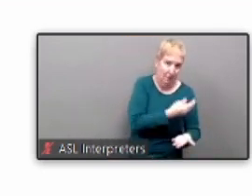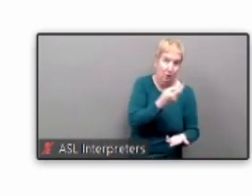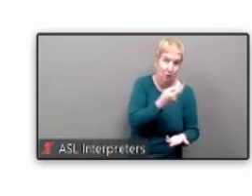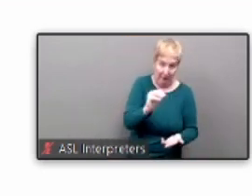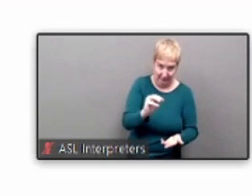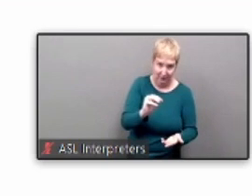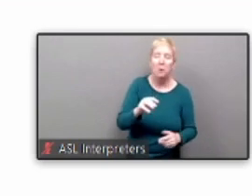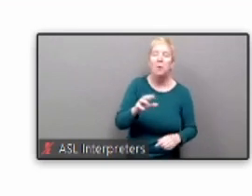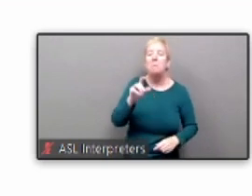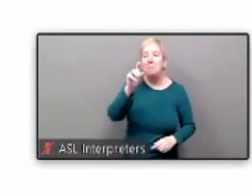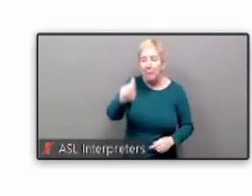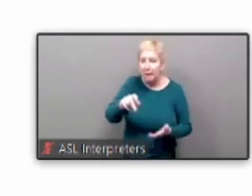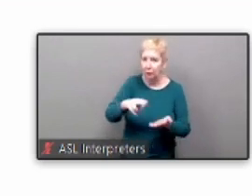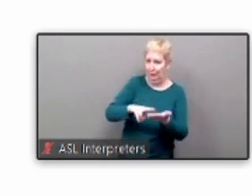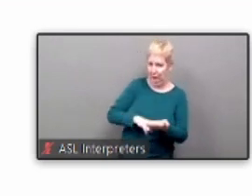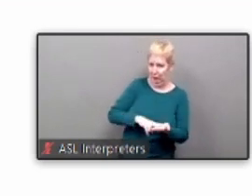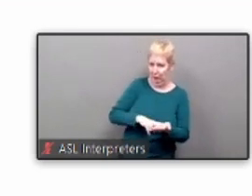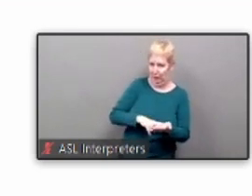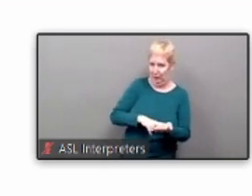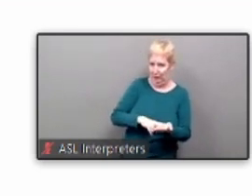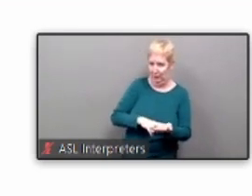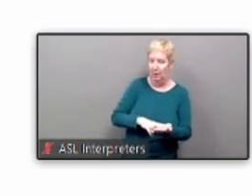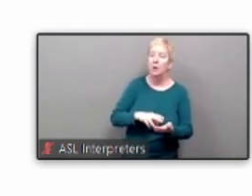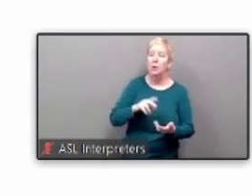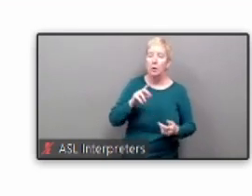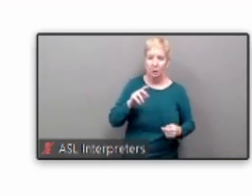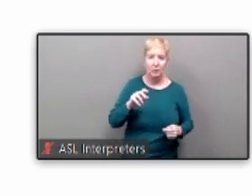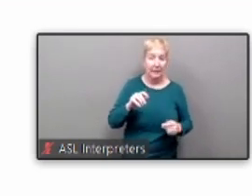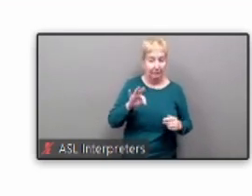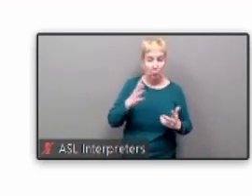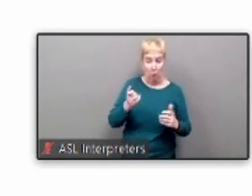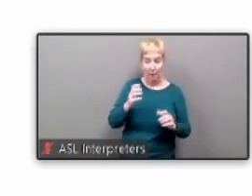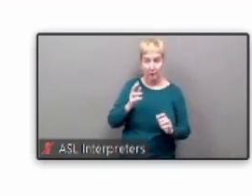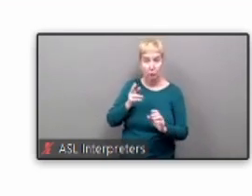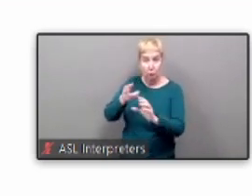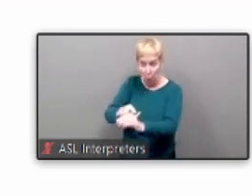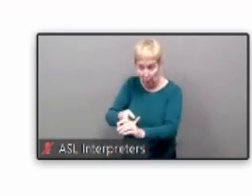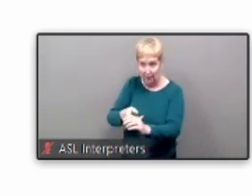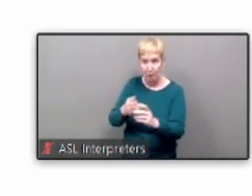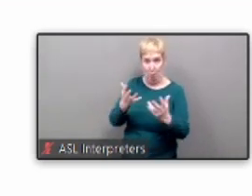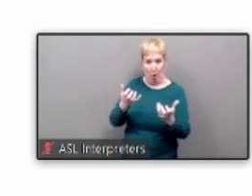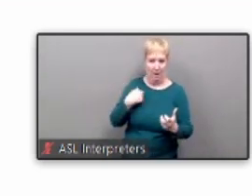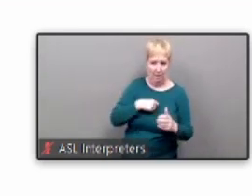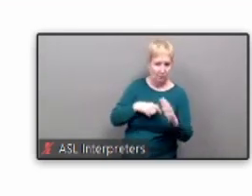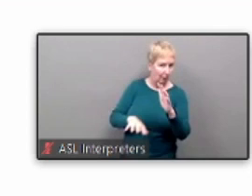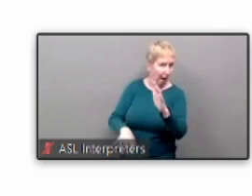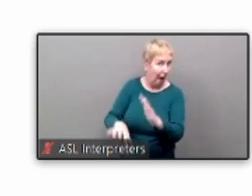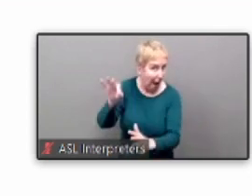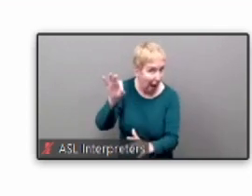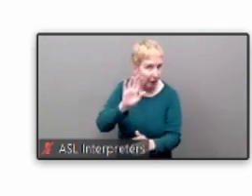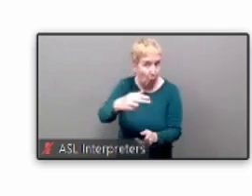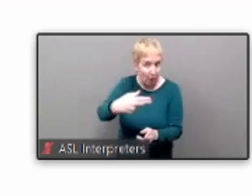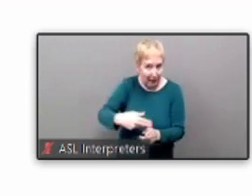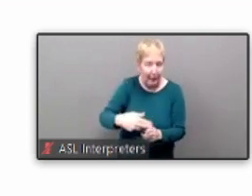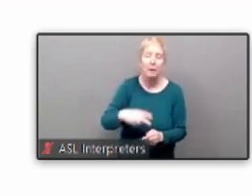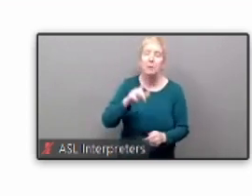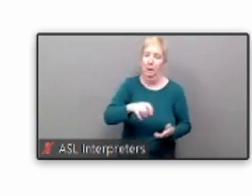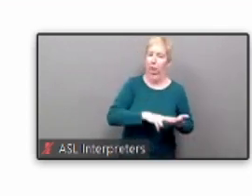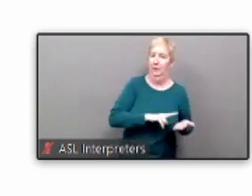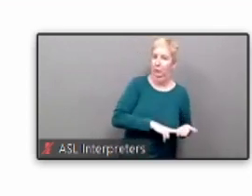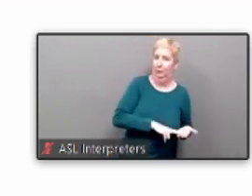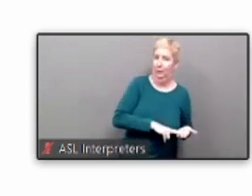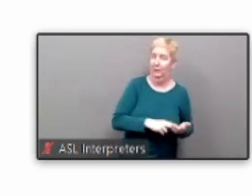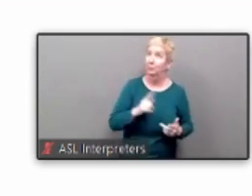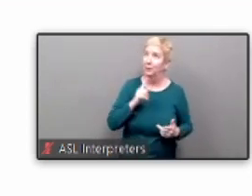to register to be put into eligibility for one of the prizes. And so we have great prizes. It's exciting